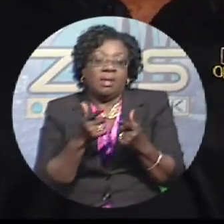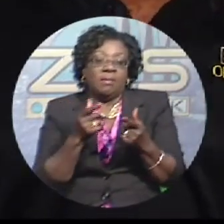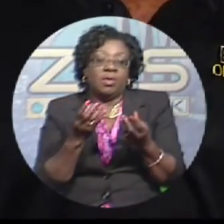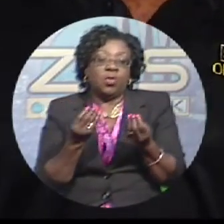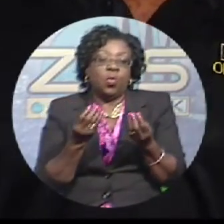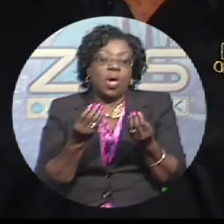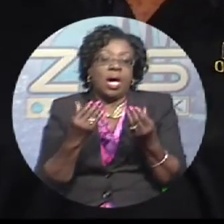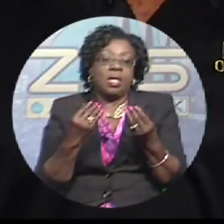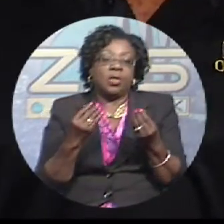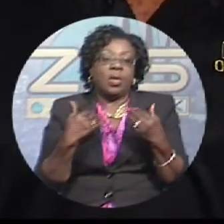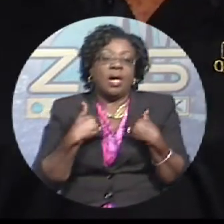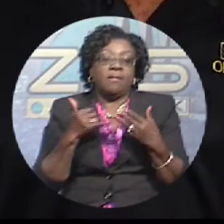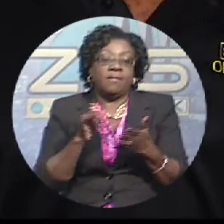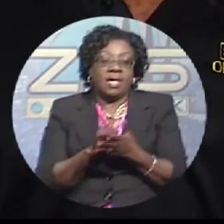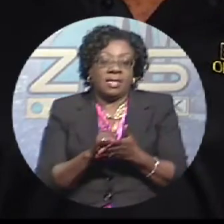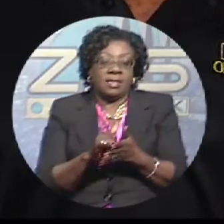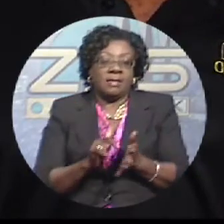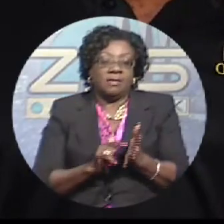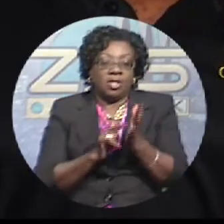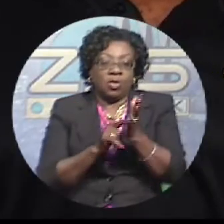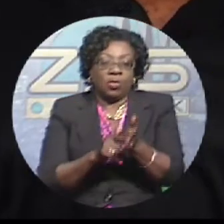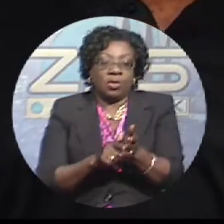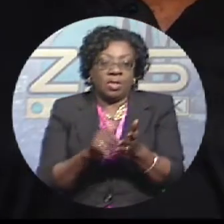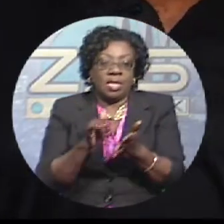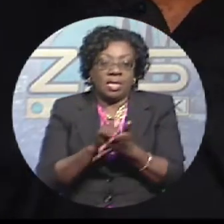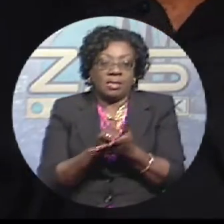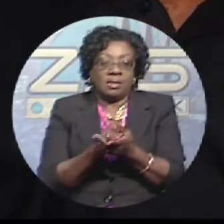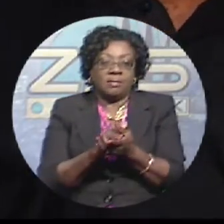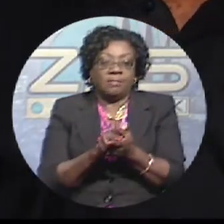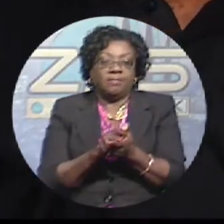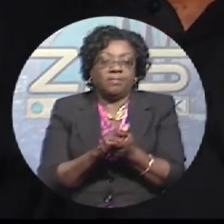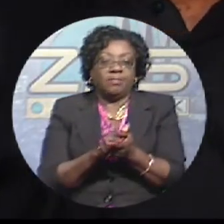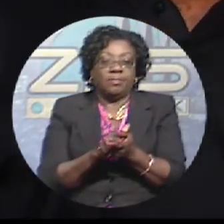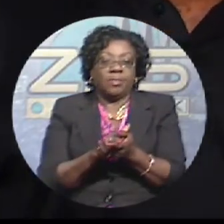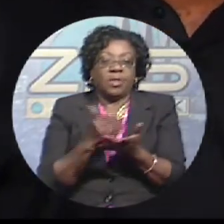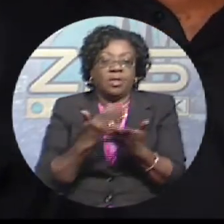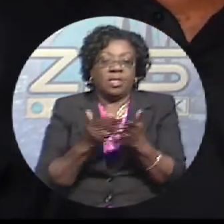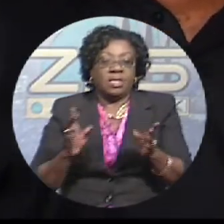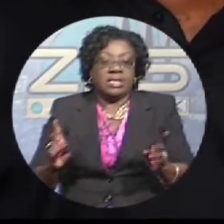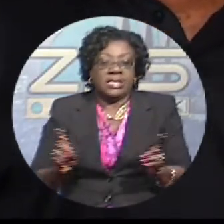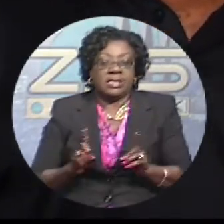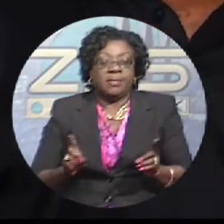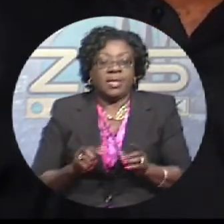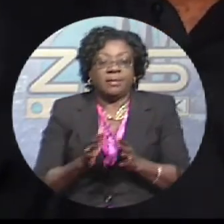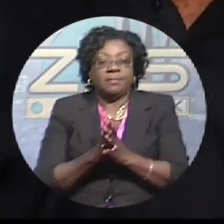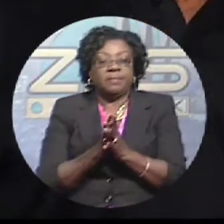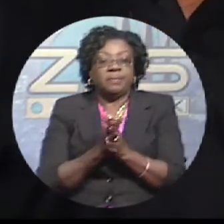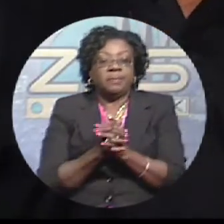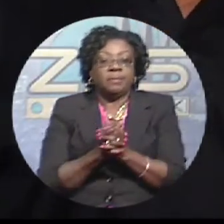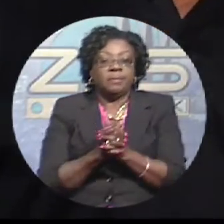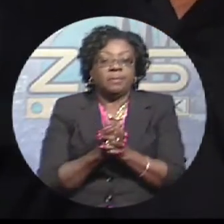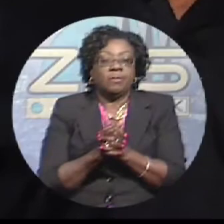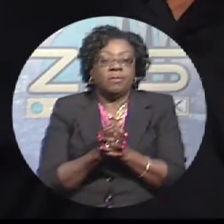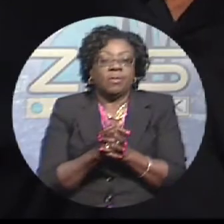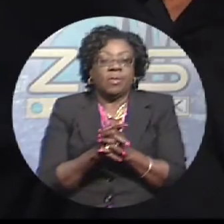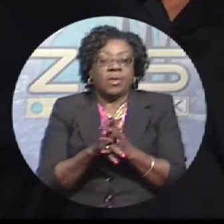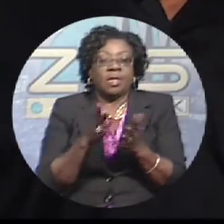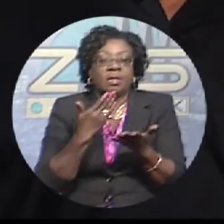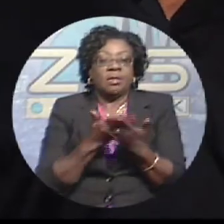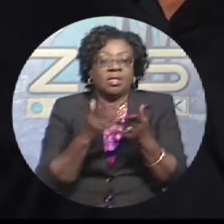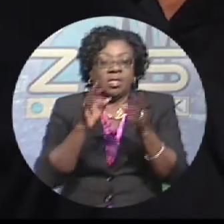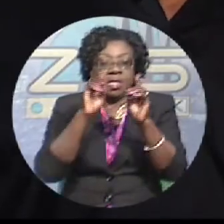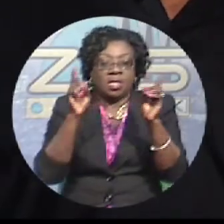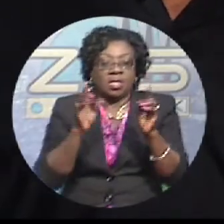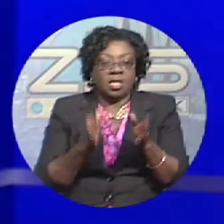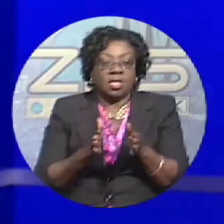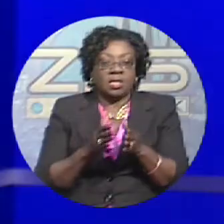do have that. They've shown me that they have the love of sports, which means that I think we have some pretty good judges to come out of